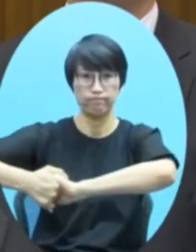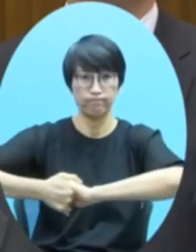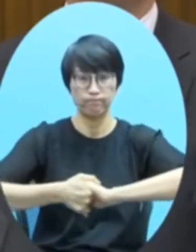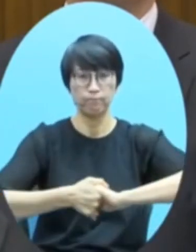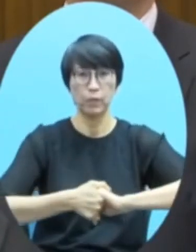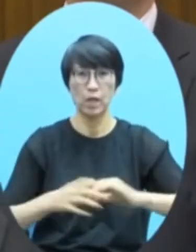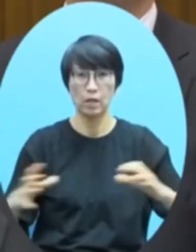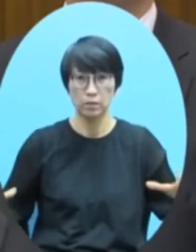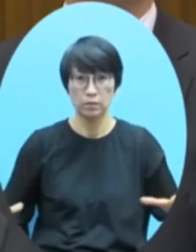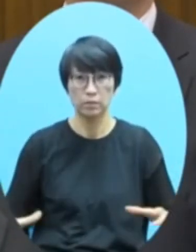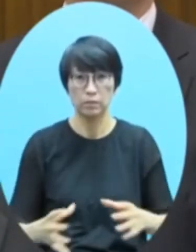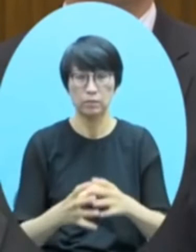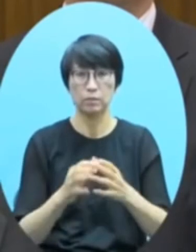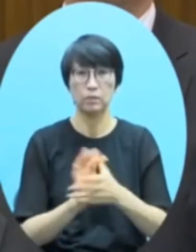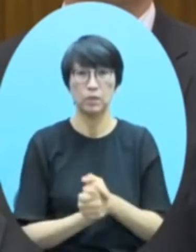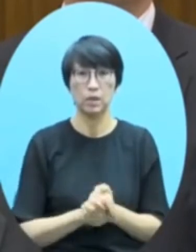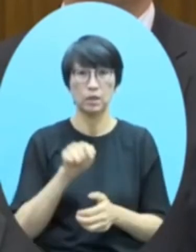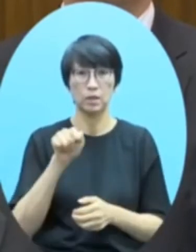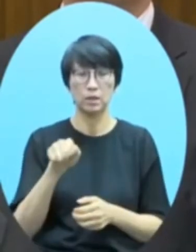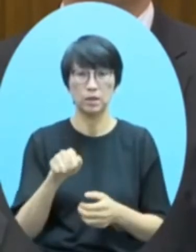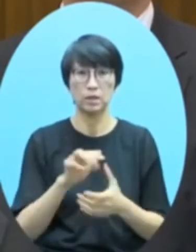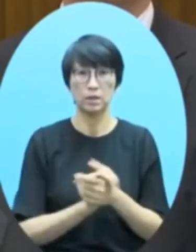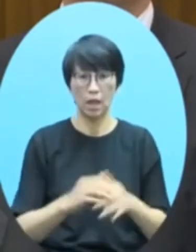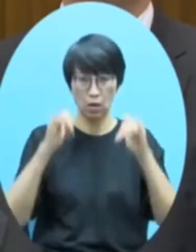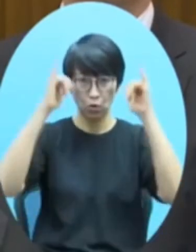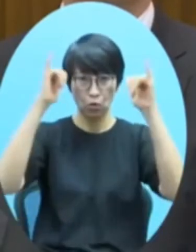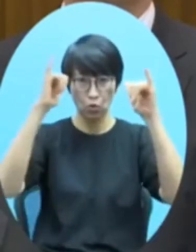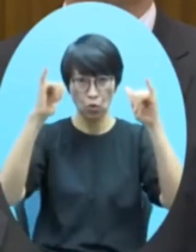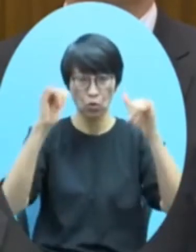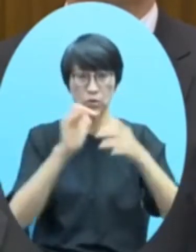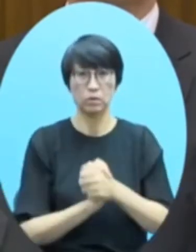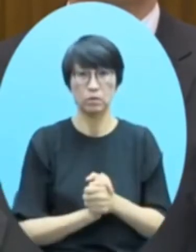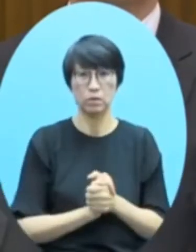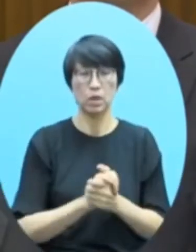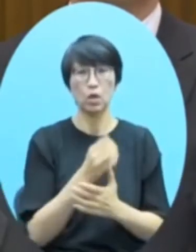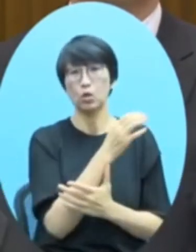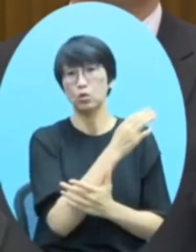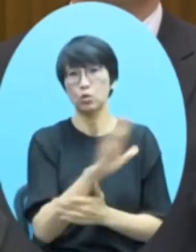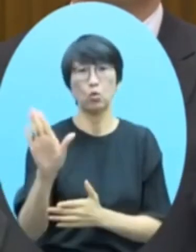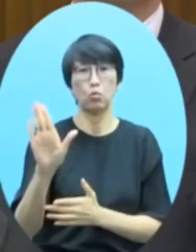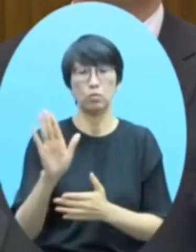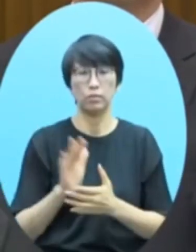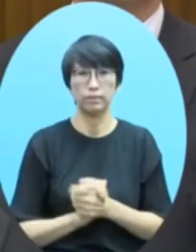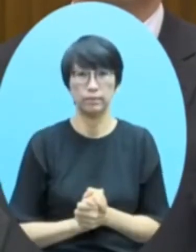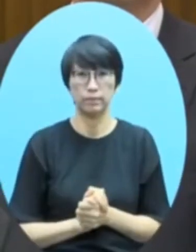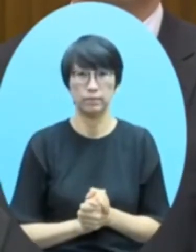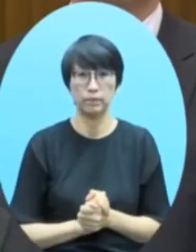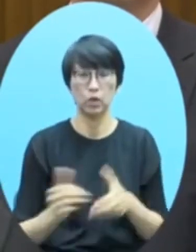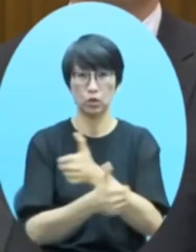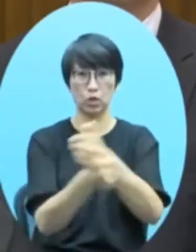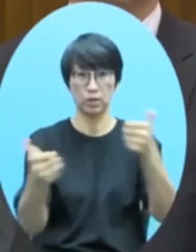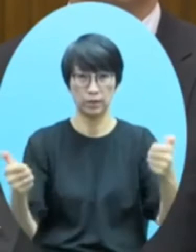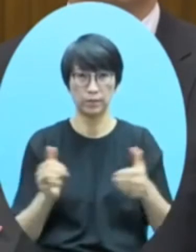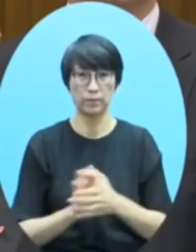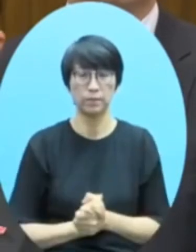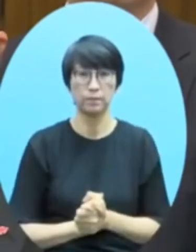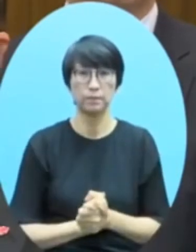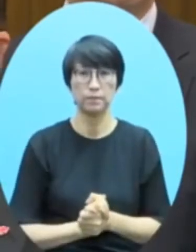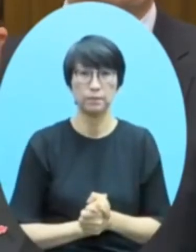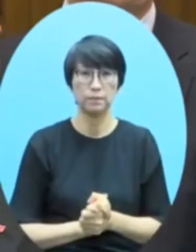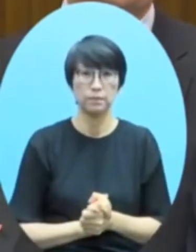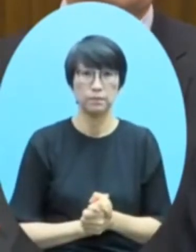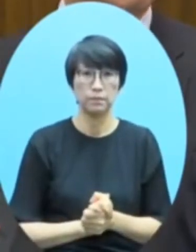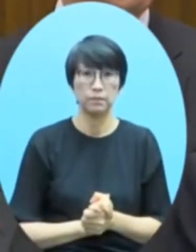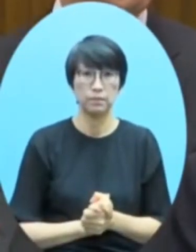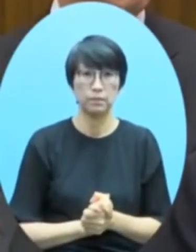together, to say no to the chaos and the violence that we are seeing. Thank you.